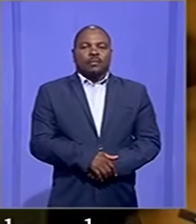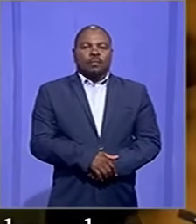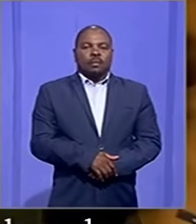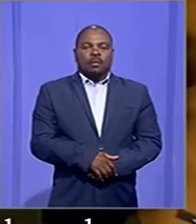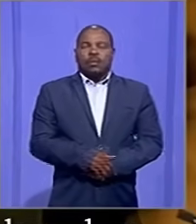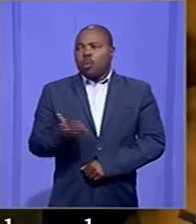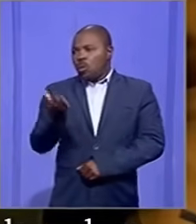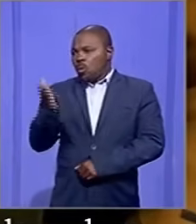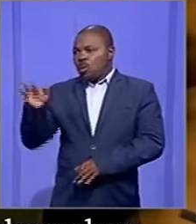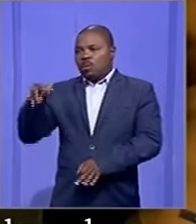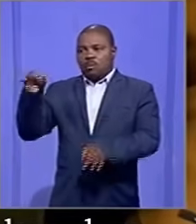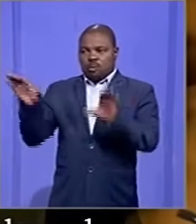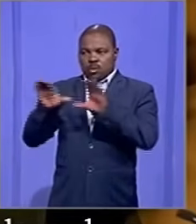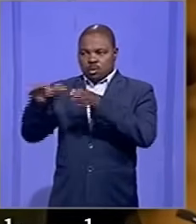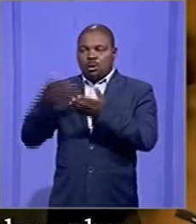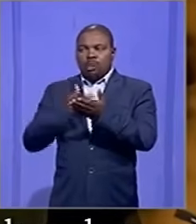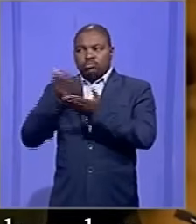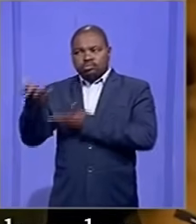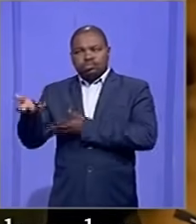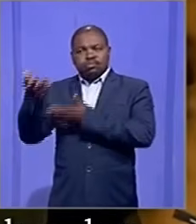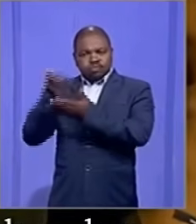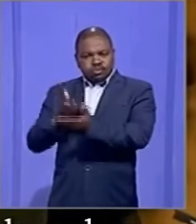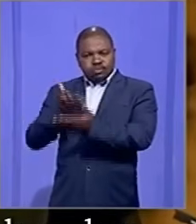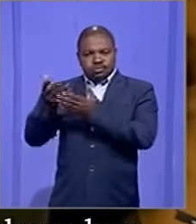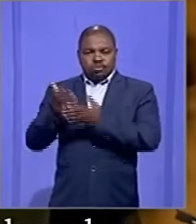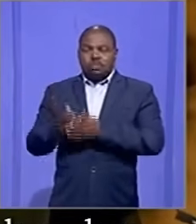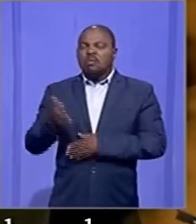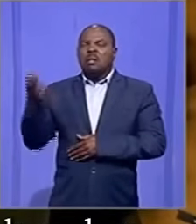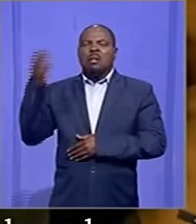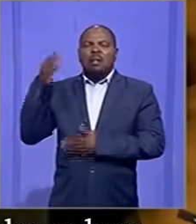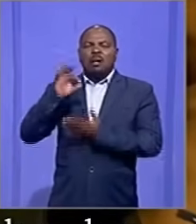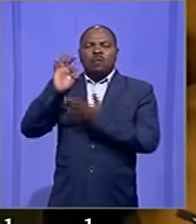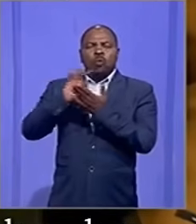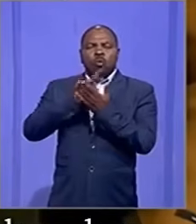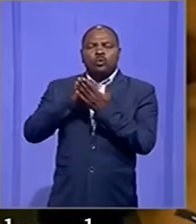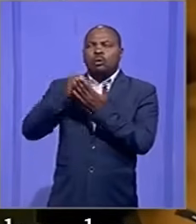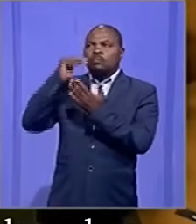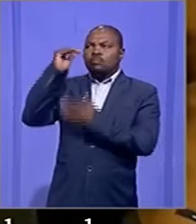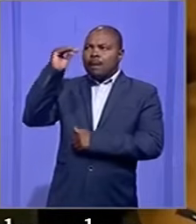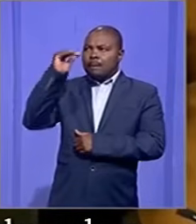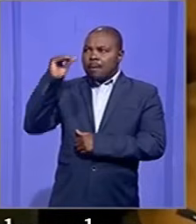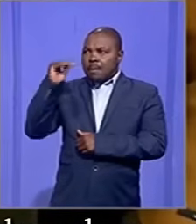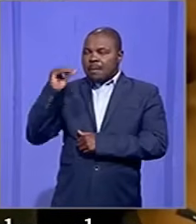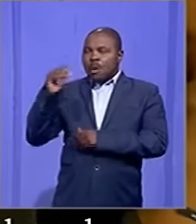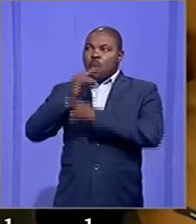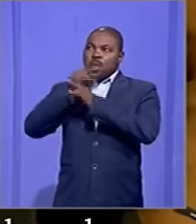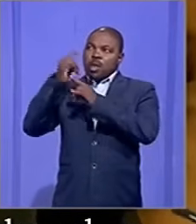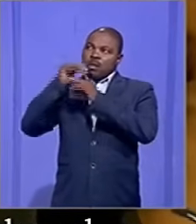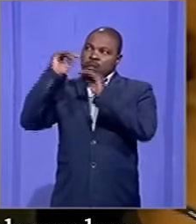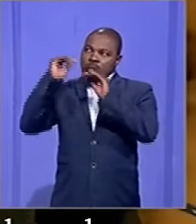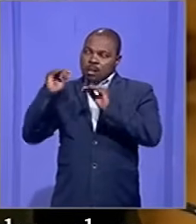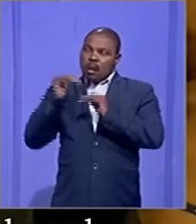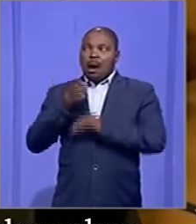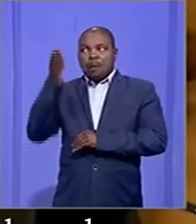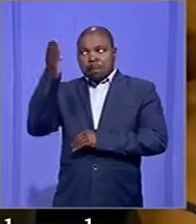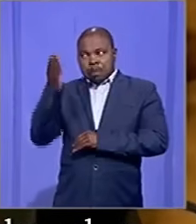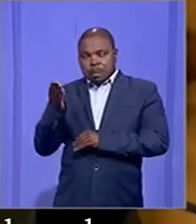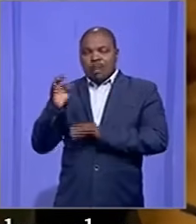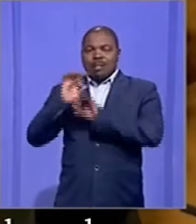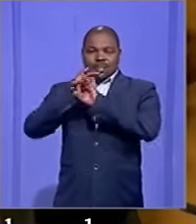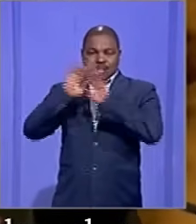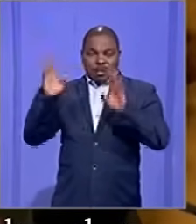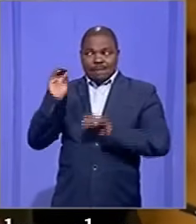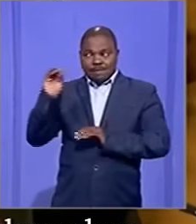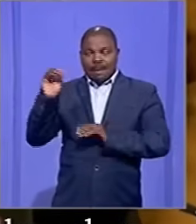Talking to everyone who in terms of the leaderboard, it is quite clear in terms of the significant